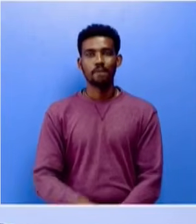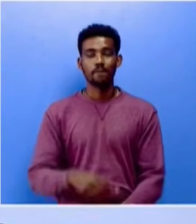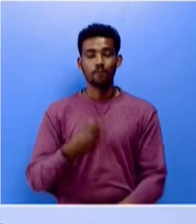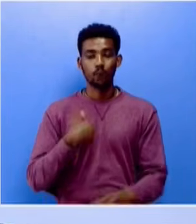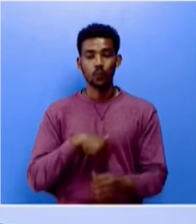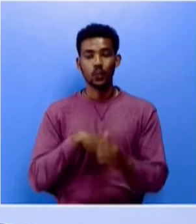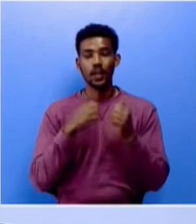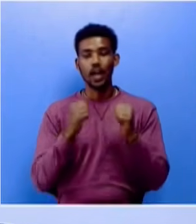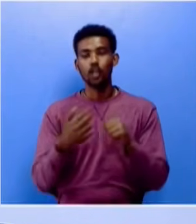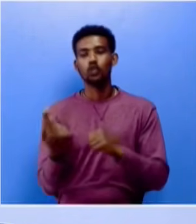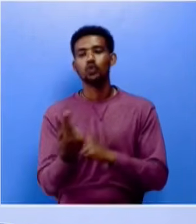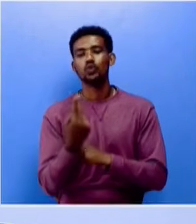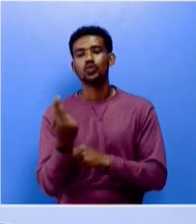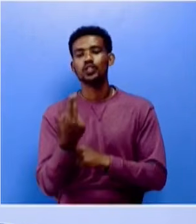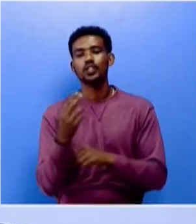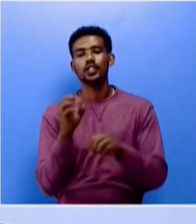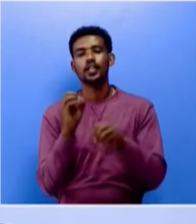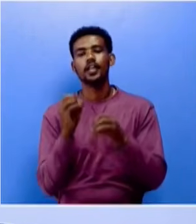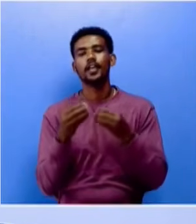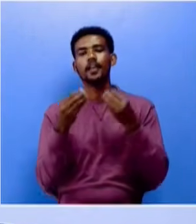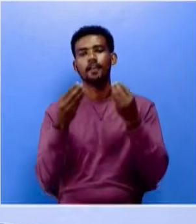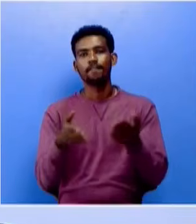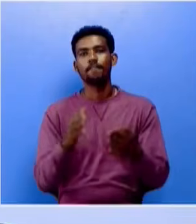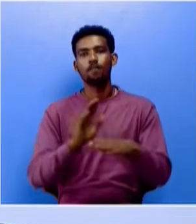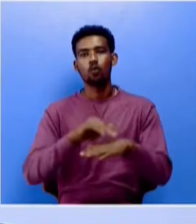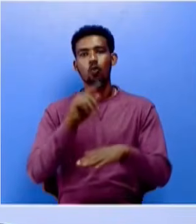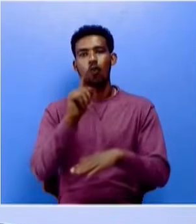use it to give what? Warning.